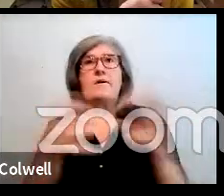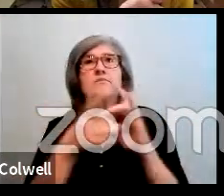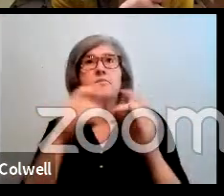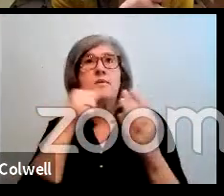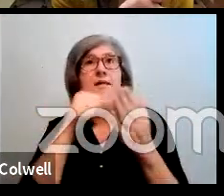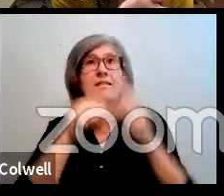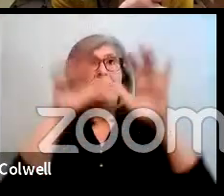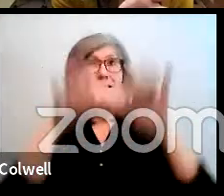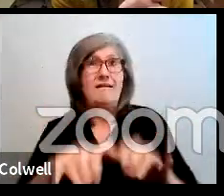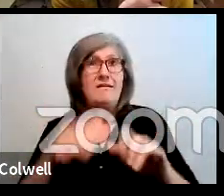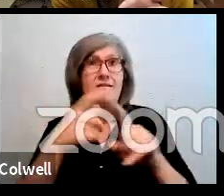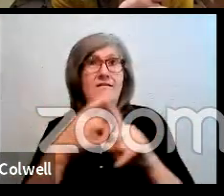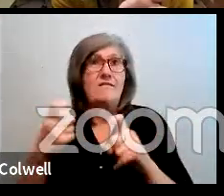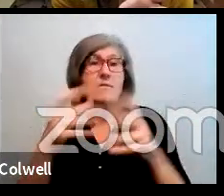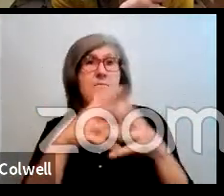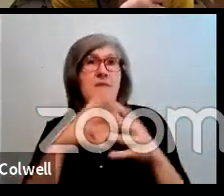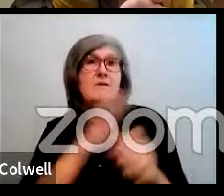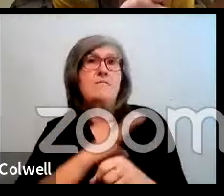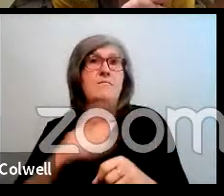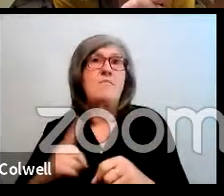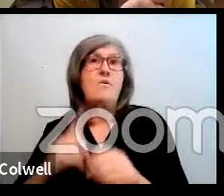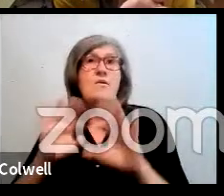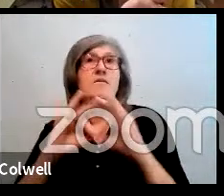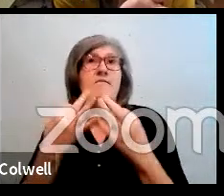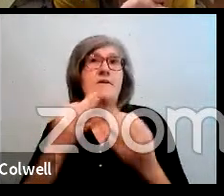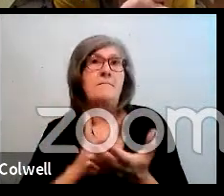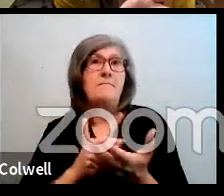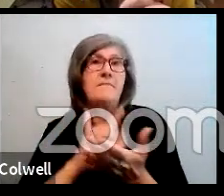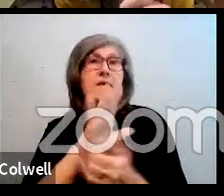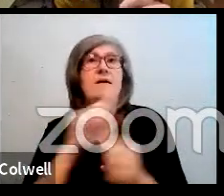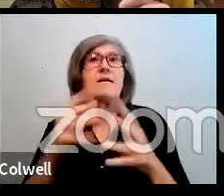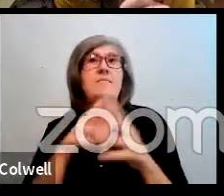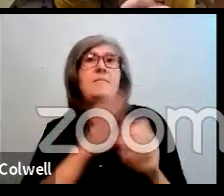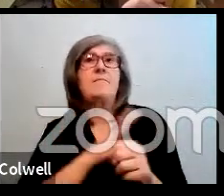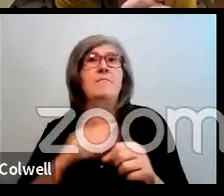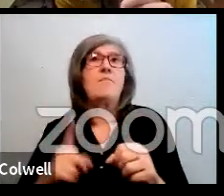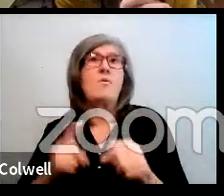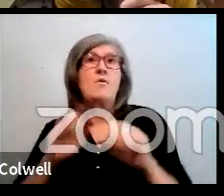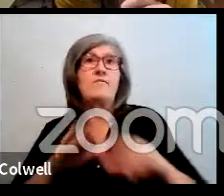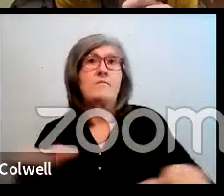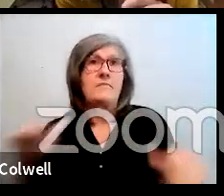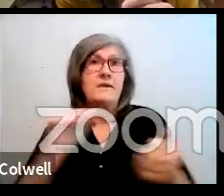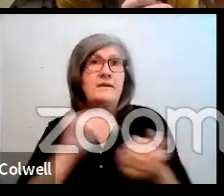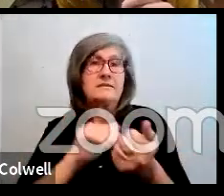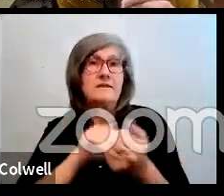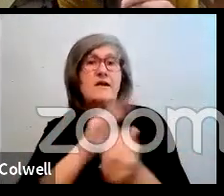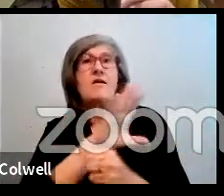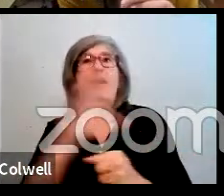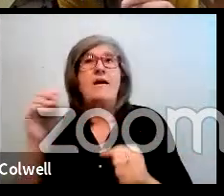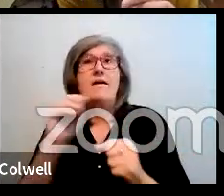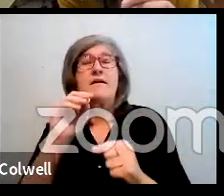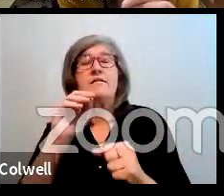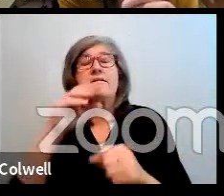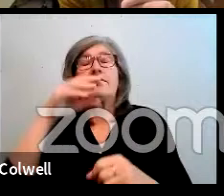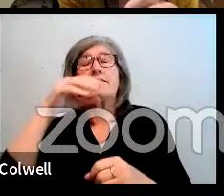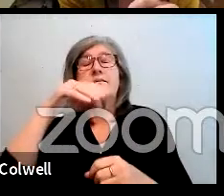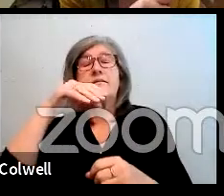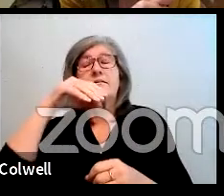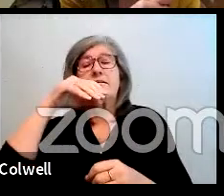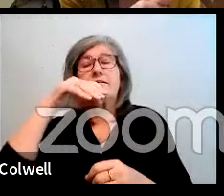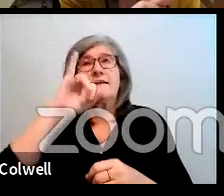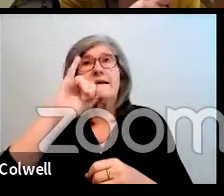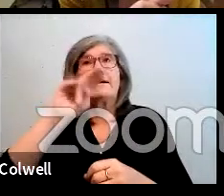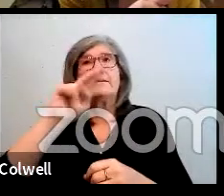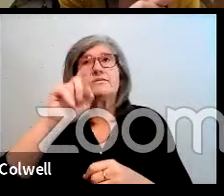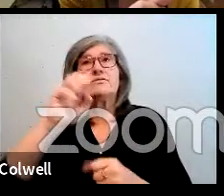the American Board of Family Medicine, the American Board of Pediatrics, and Internal Medicine. For those of you